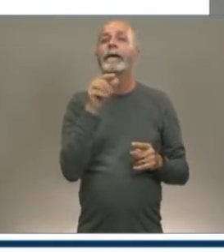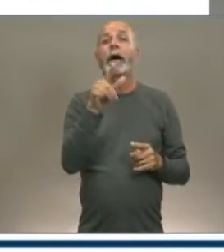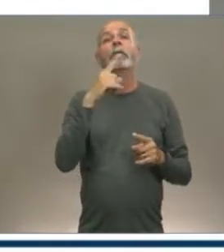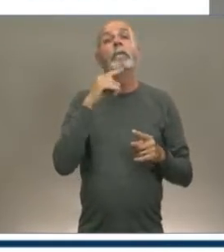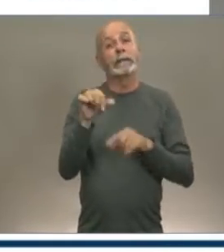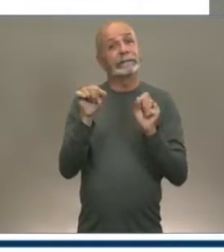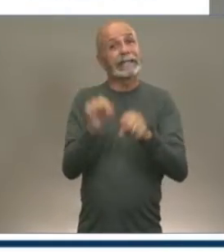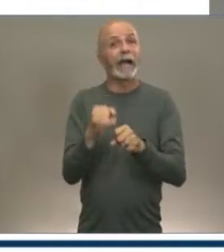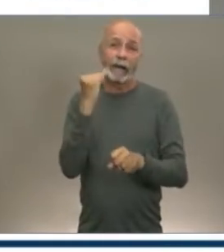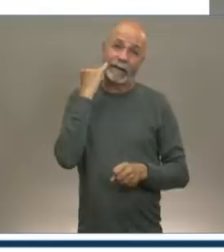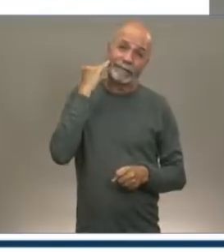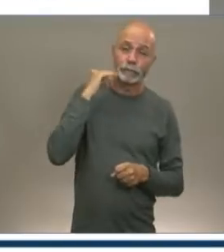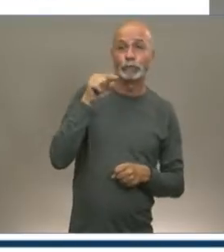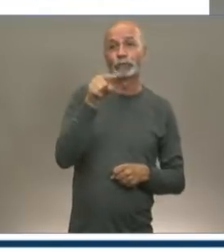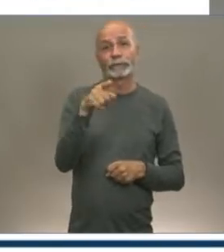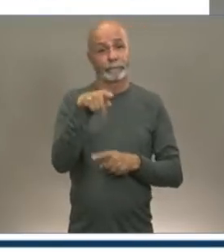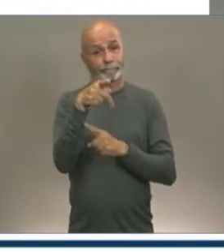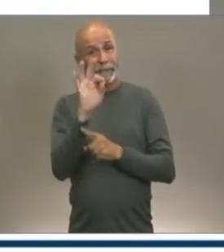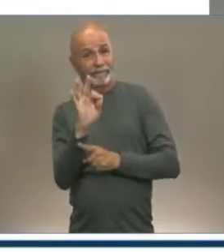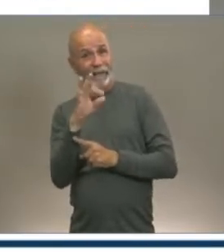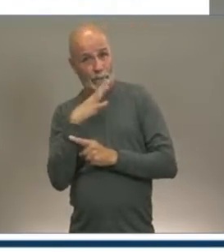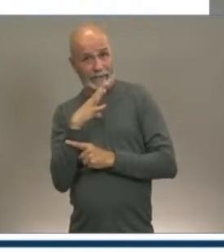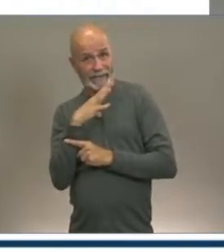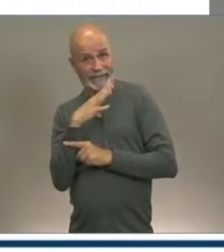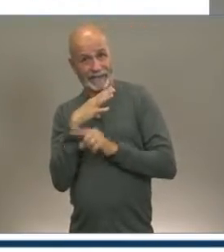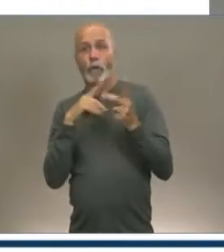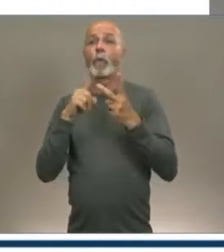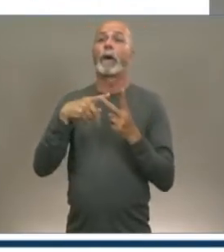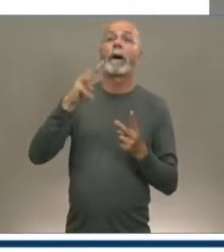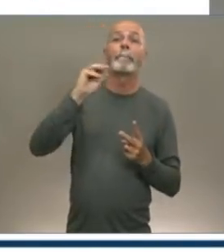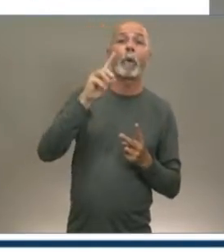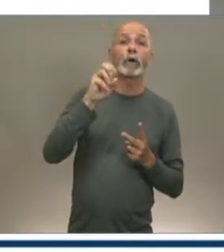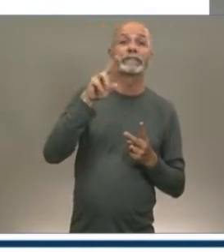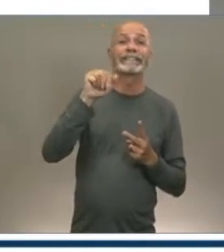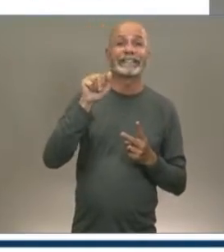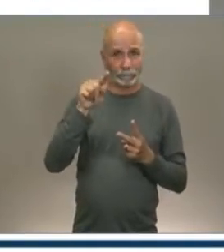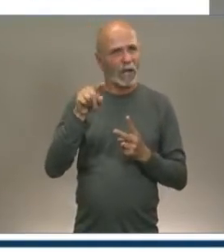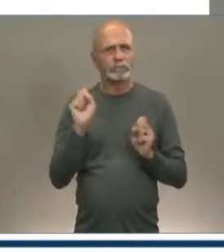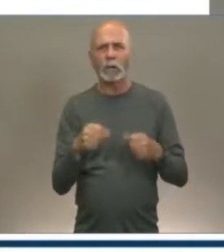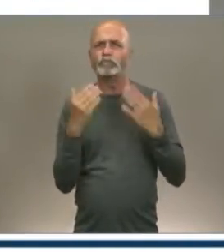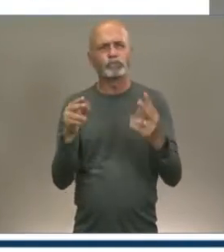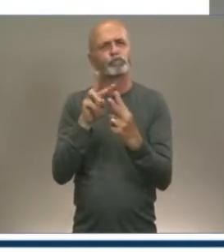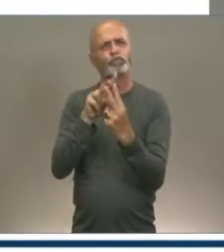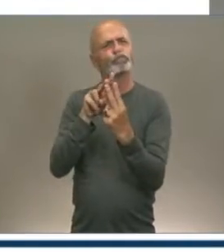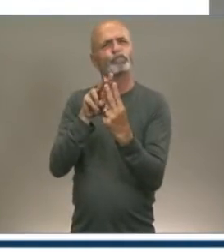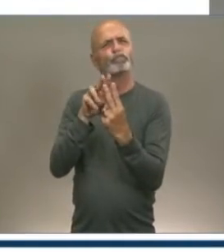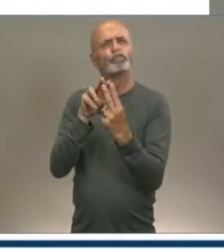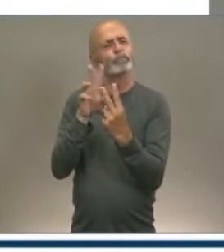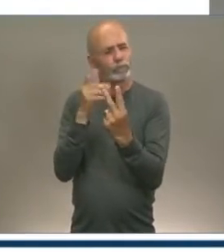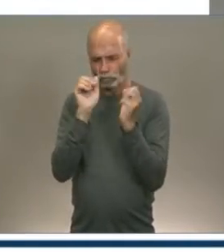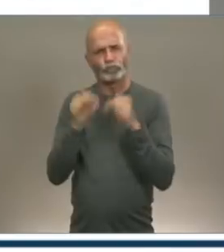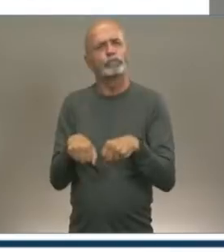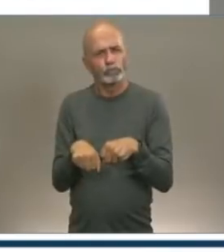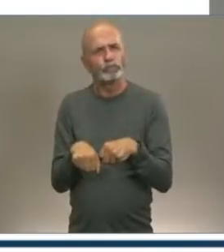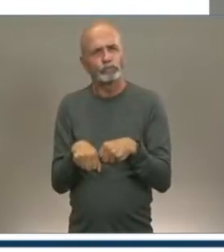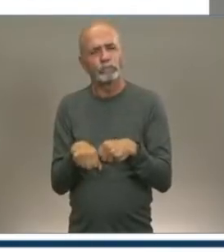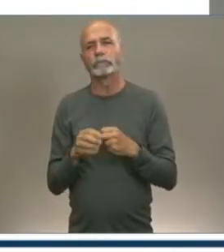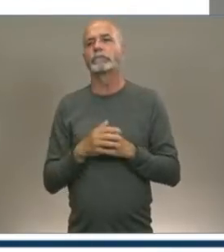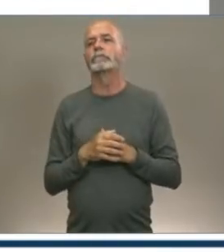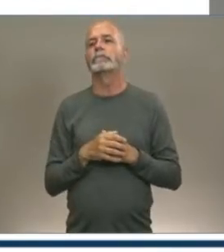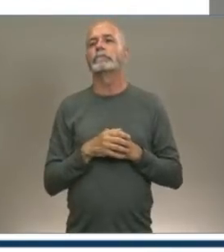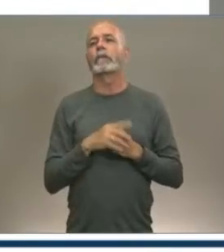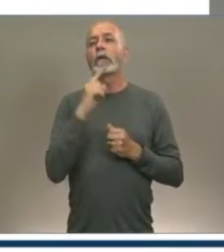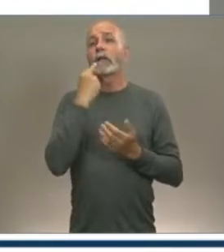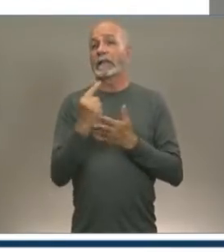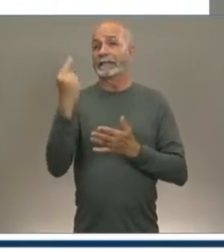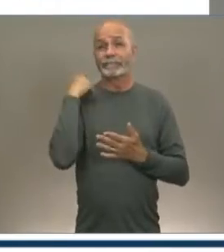target dates have changed. Last week, we learned that Nova Scotia would get a large shipment of Moderna vaccine, and yesterday we learned that